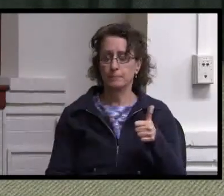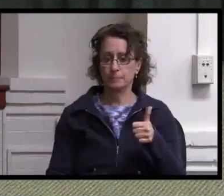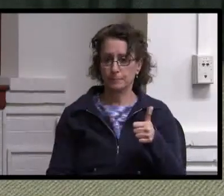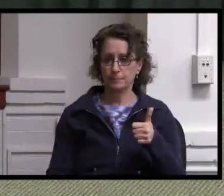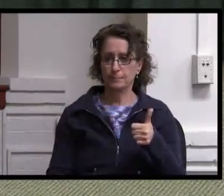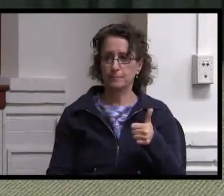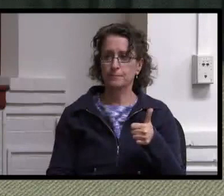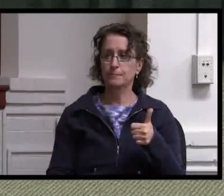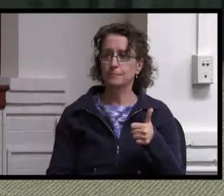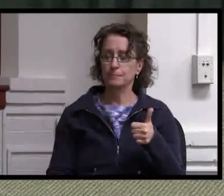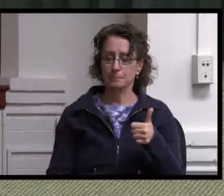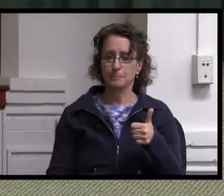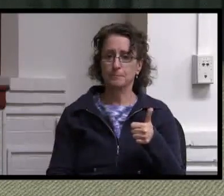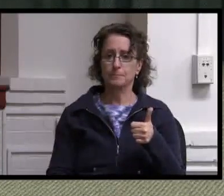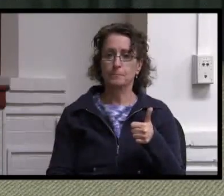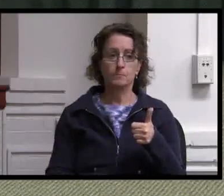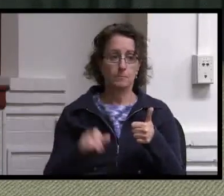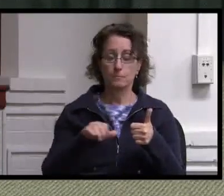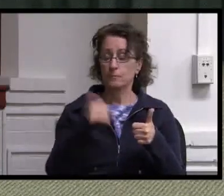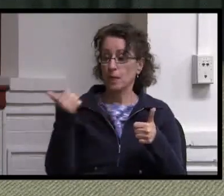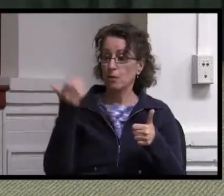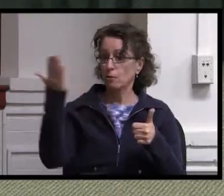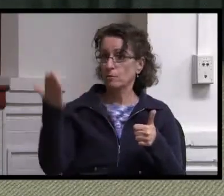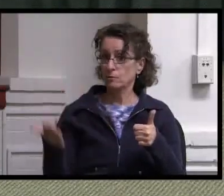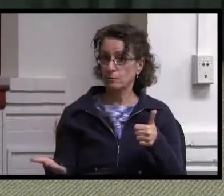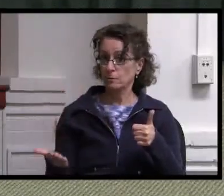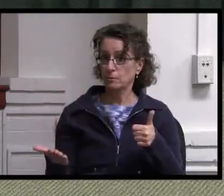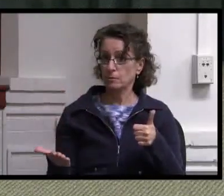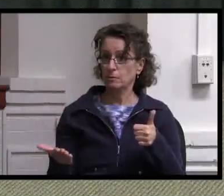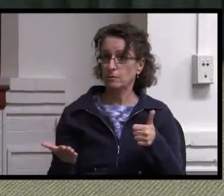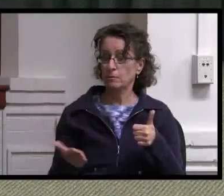the Cemetery Committee. Are there any other nominations?